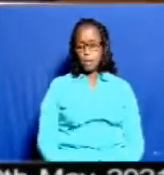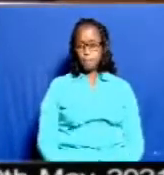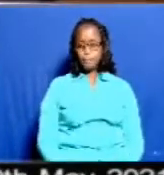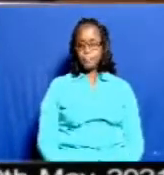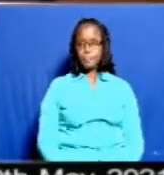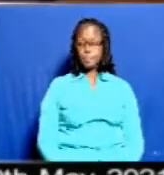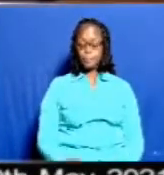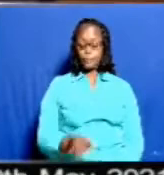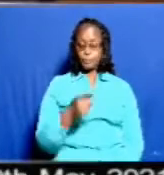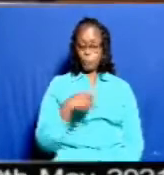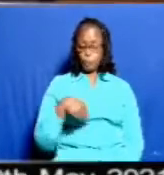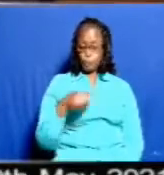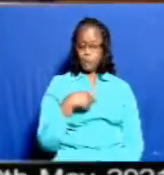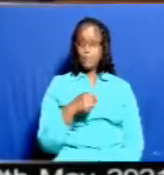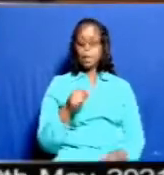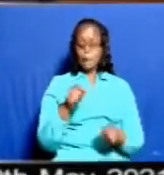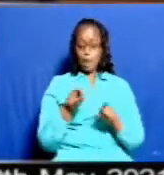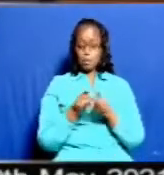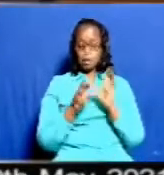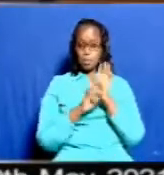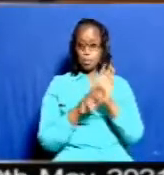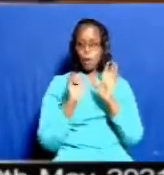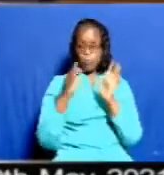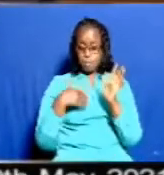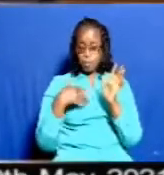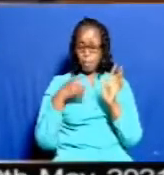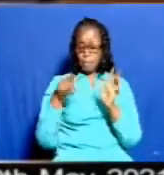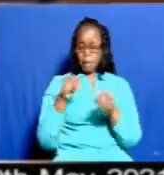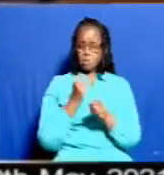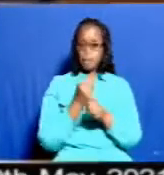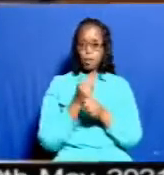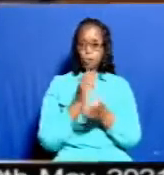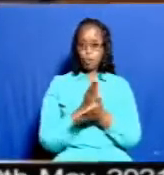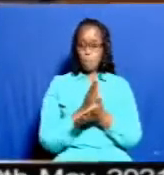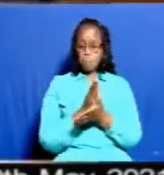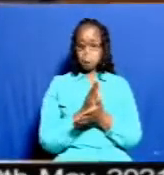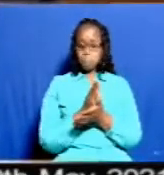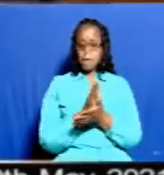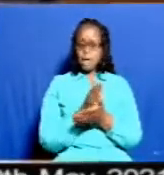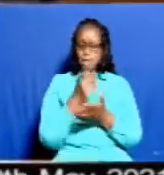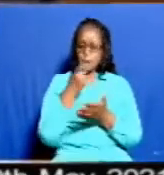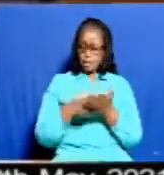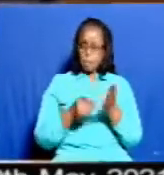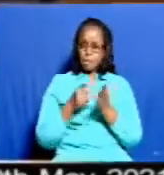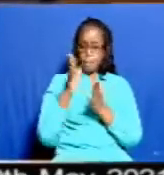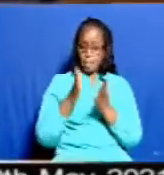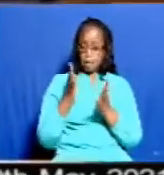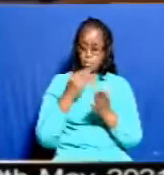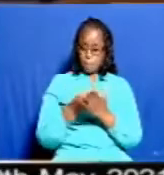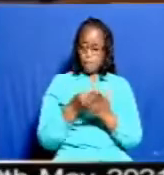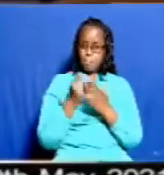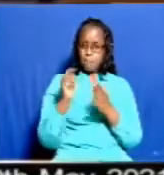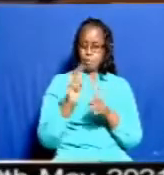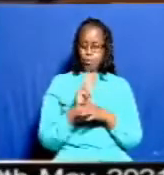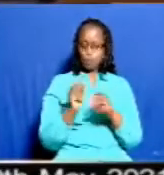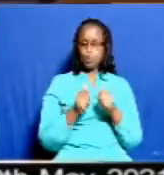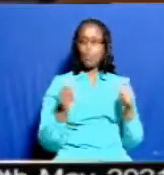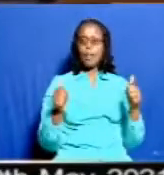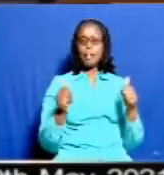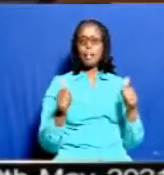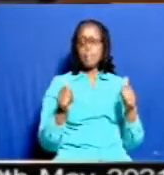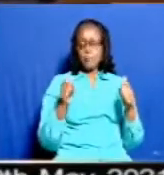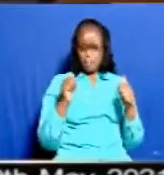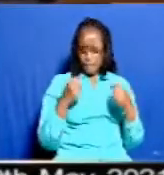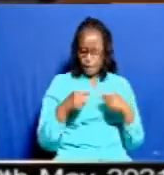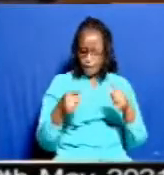as representatives of people, to make sure that the taxpayers' money is used effectively and efficiently. With